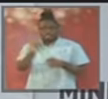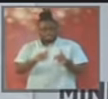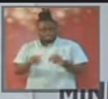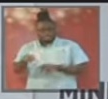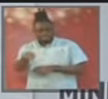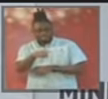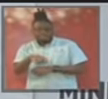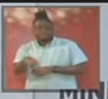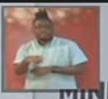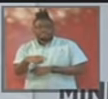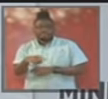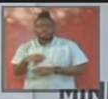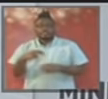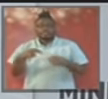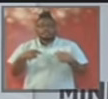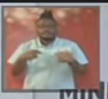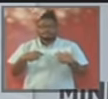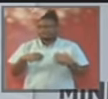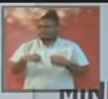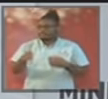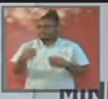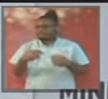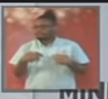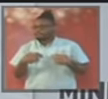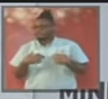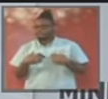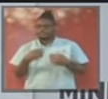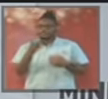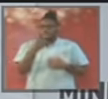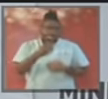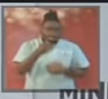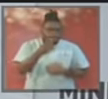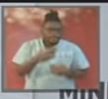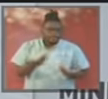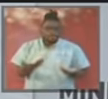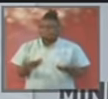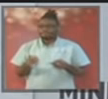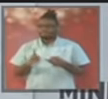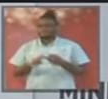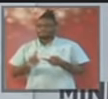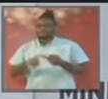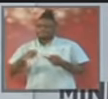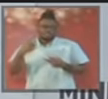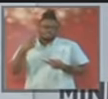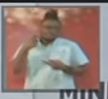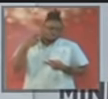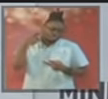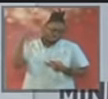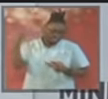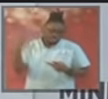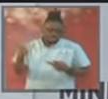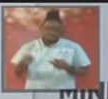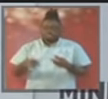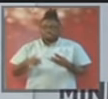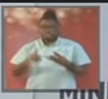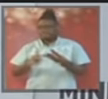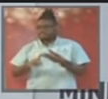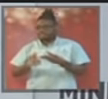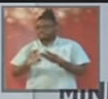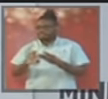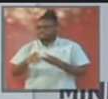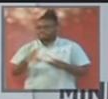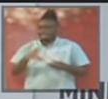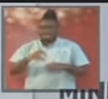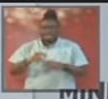non-communicable diseases. So we're talking about diabetes and hypertension, for example, among